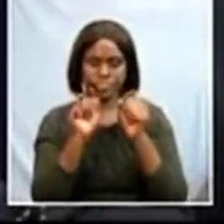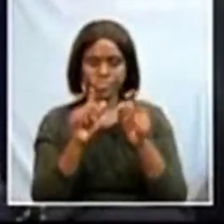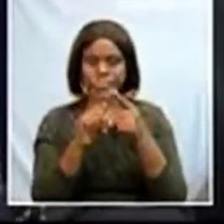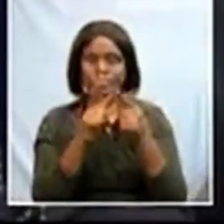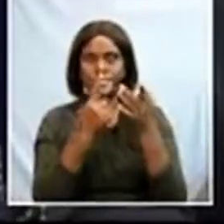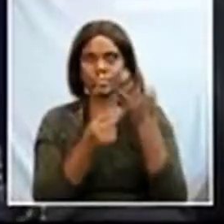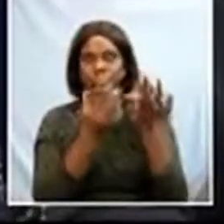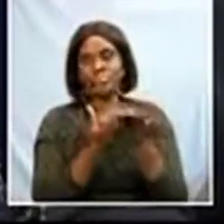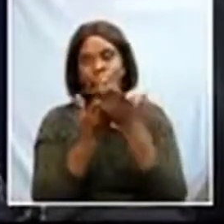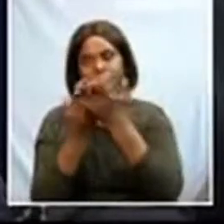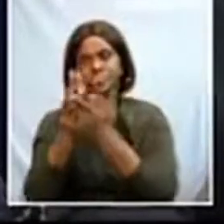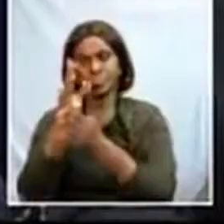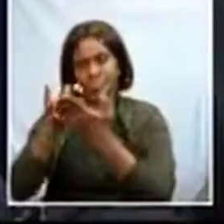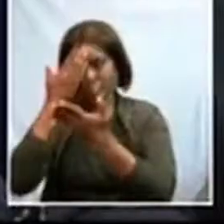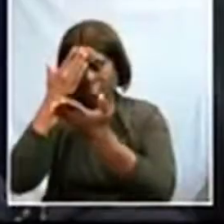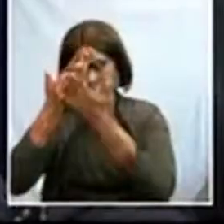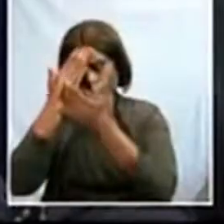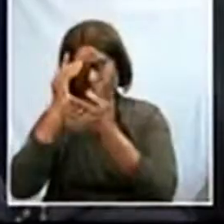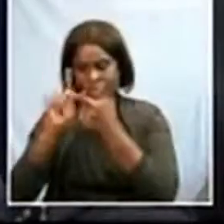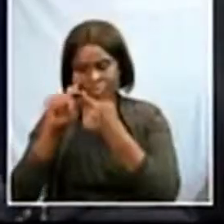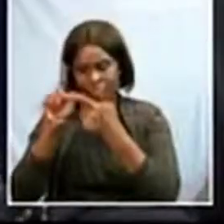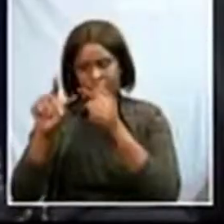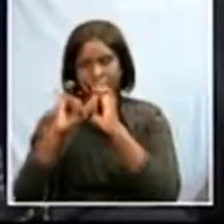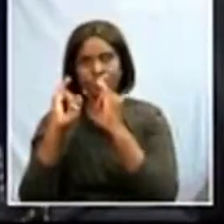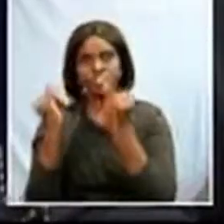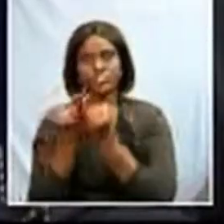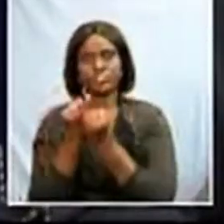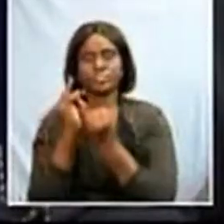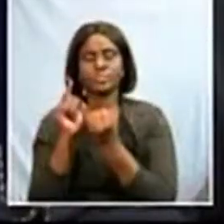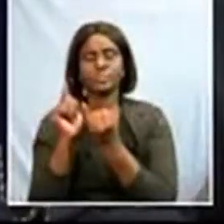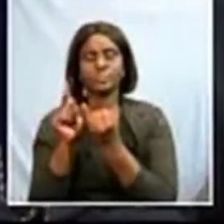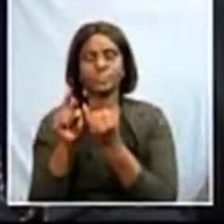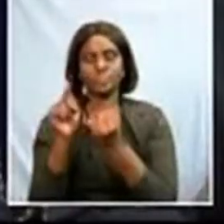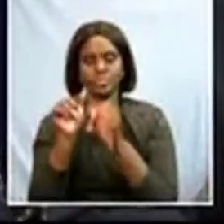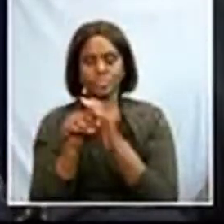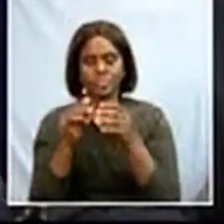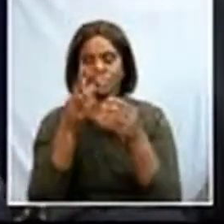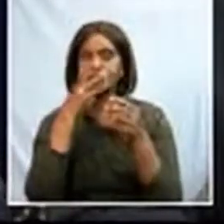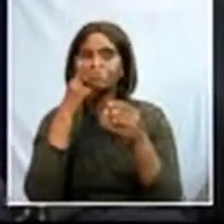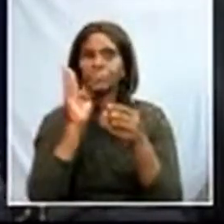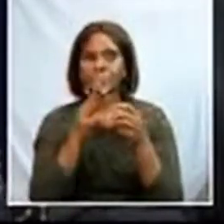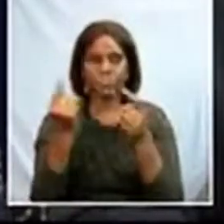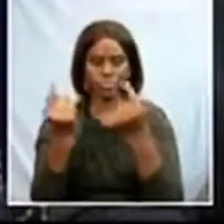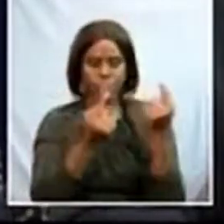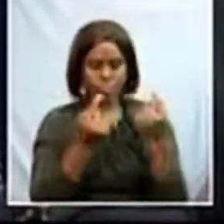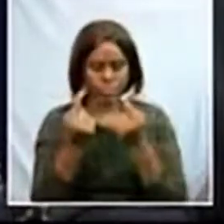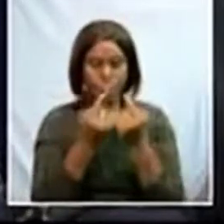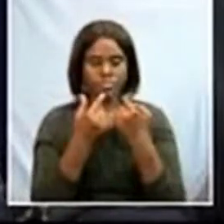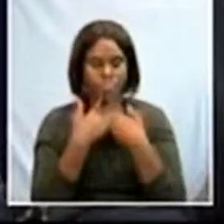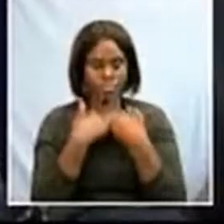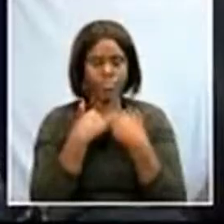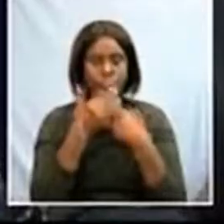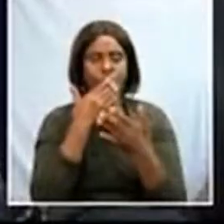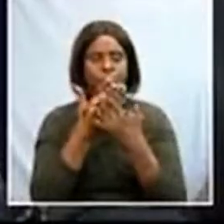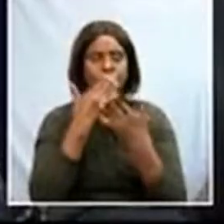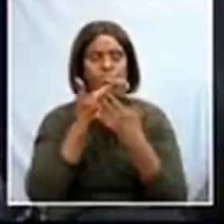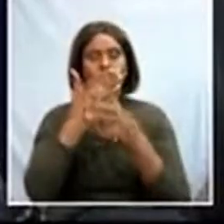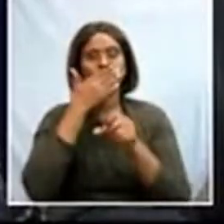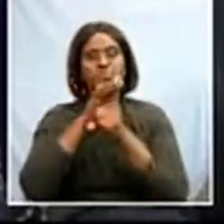take those students direct to such an institution. In a worse scenario where there is a proper